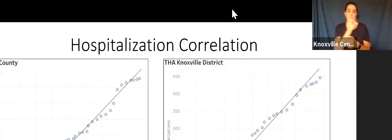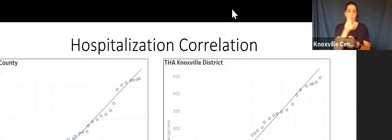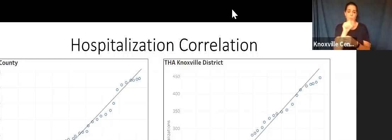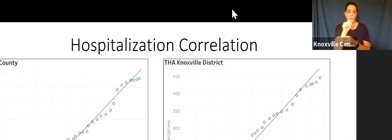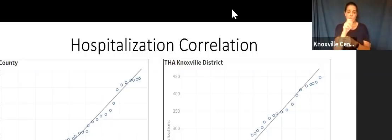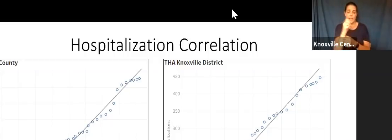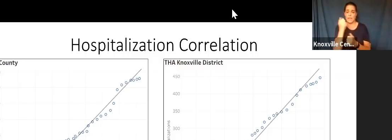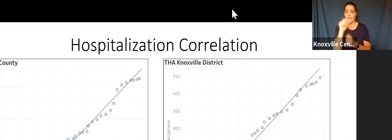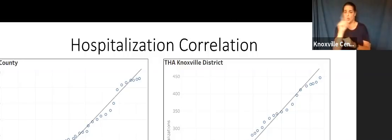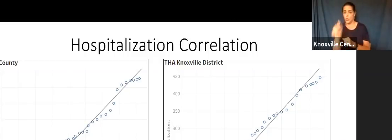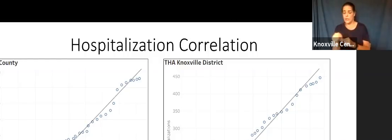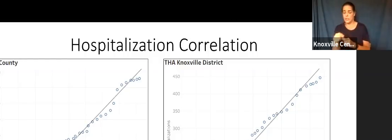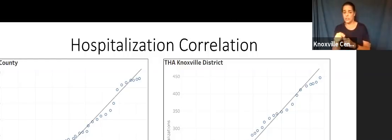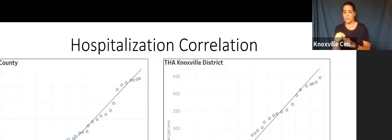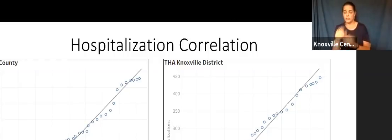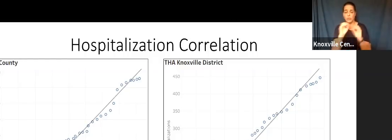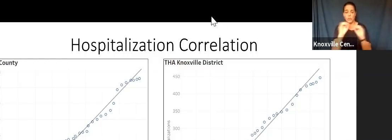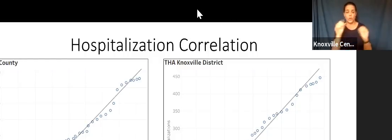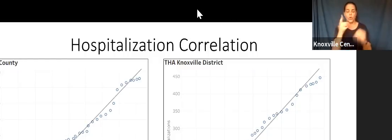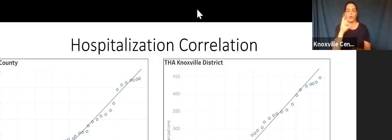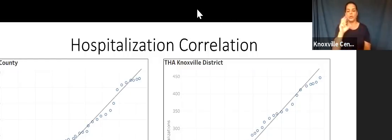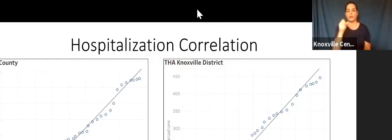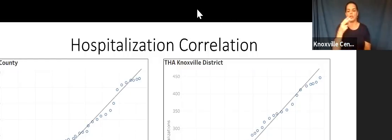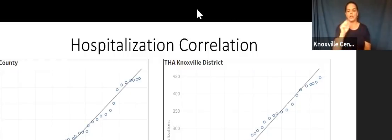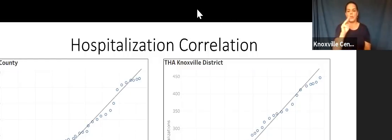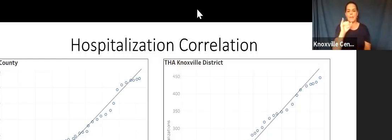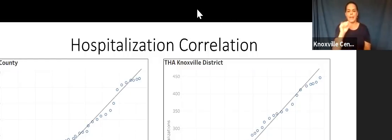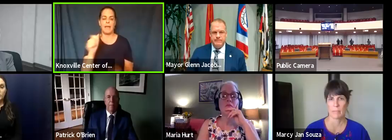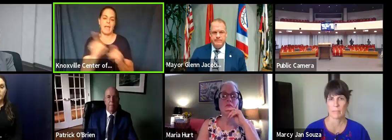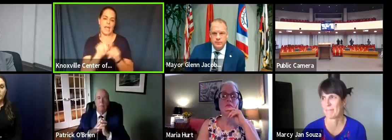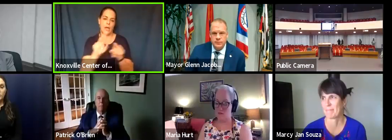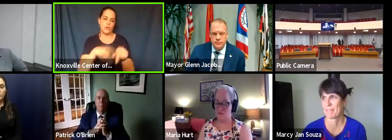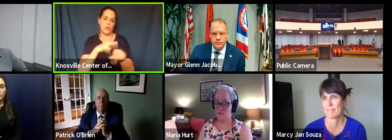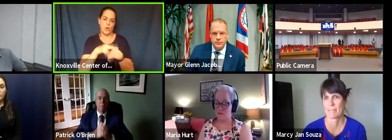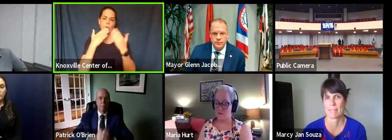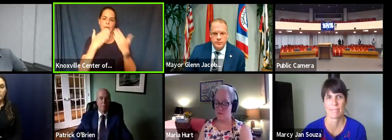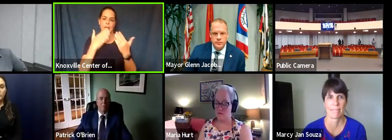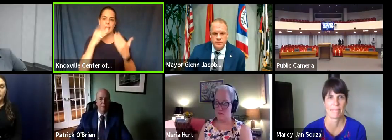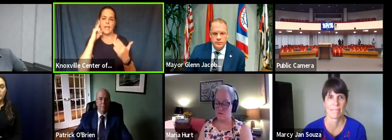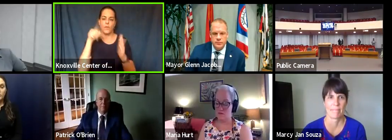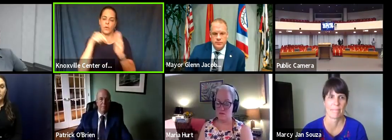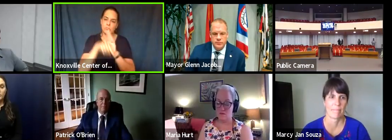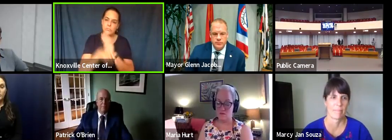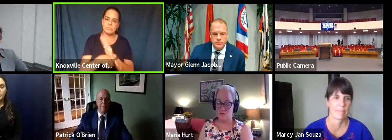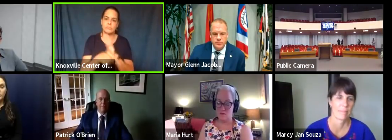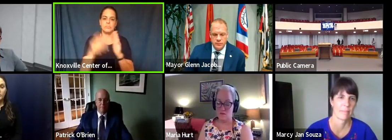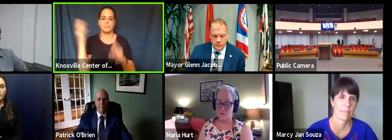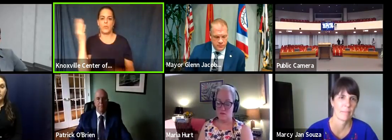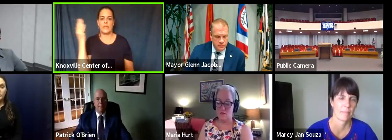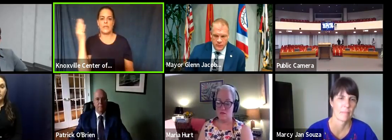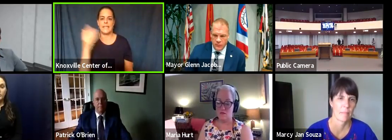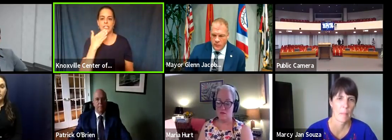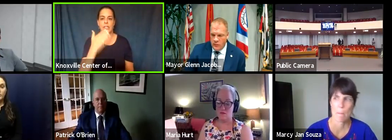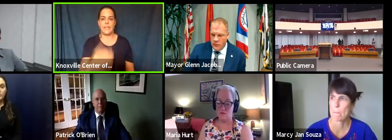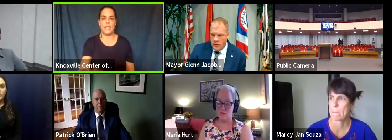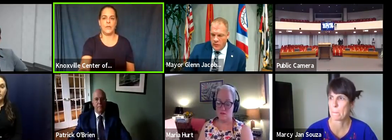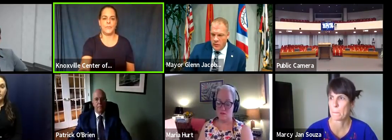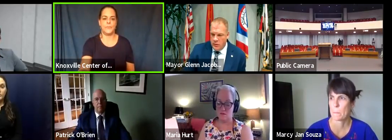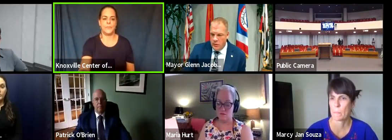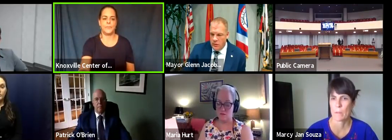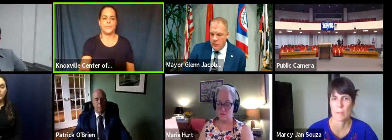Questions? If not, Dr. Shamia, as usual, thank you for a very thorough presentation. Thank you. Very nicely